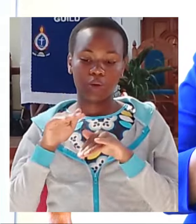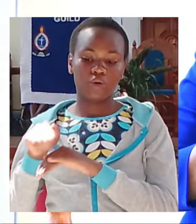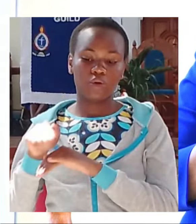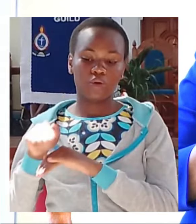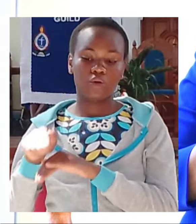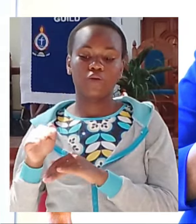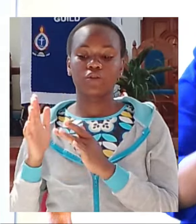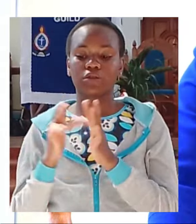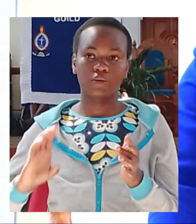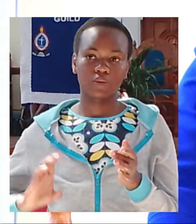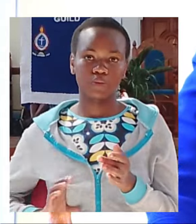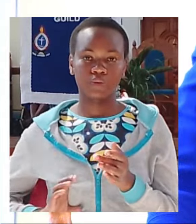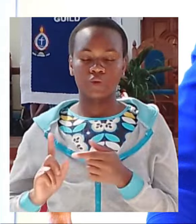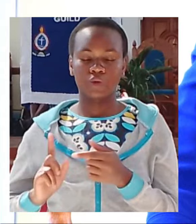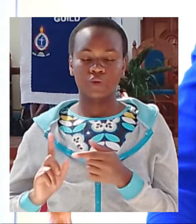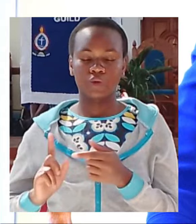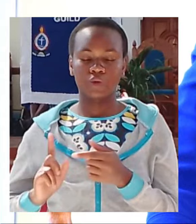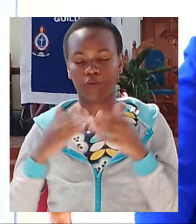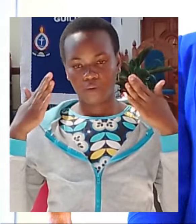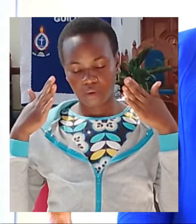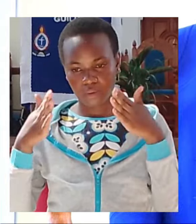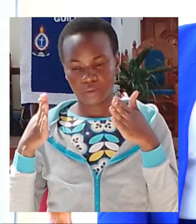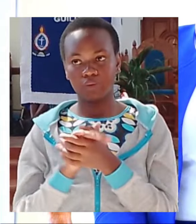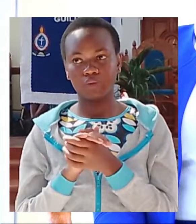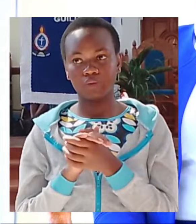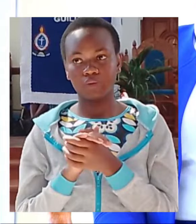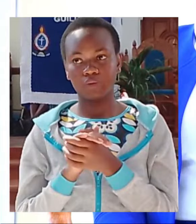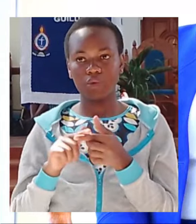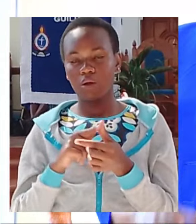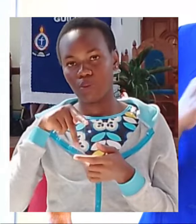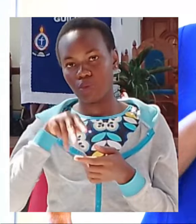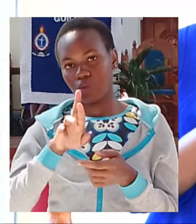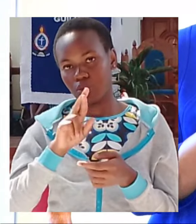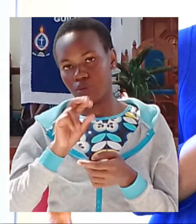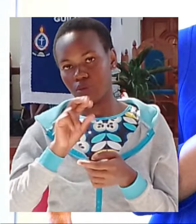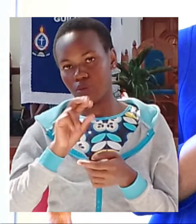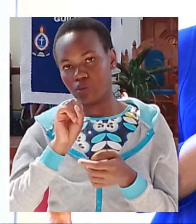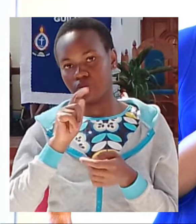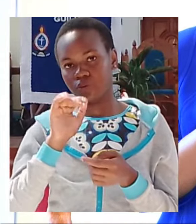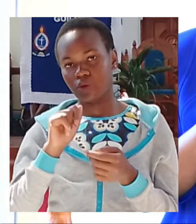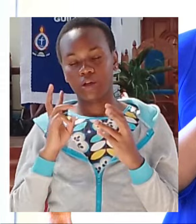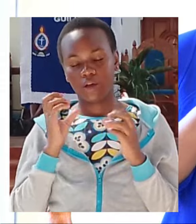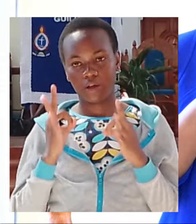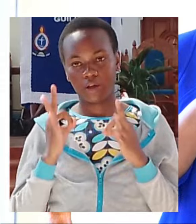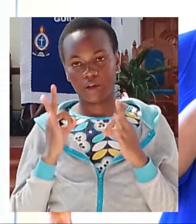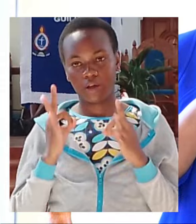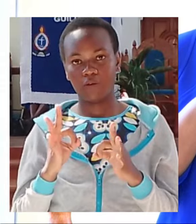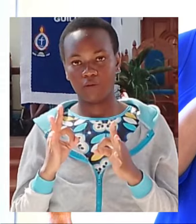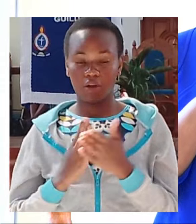God, if we pursue purity, if we pursue right